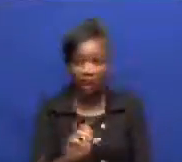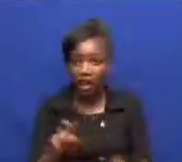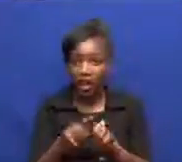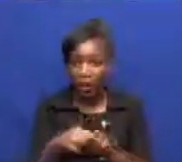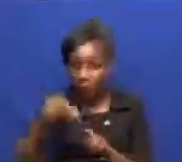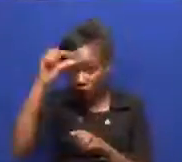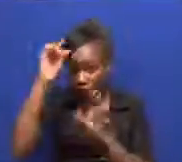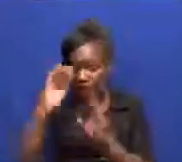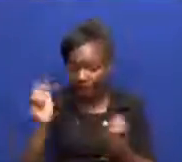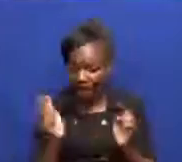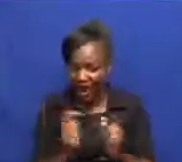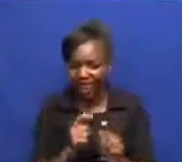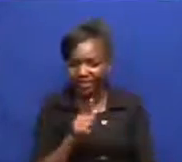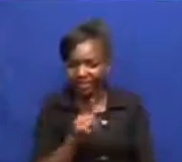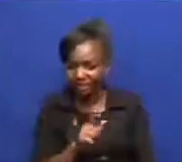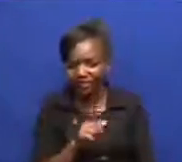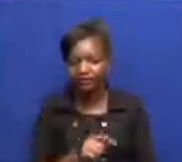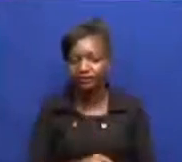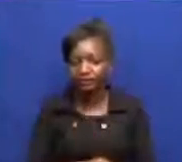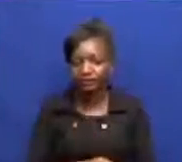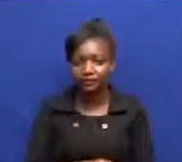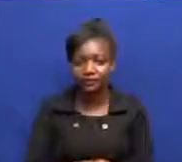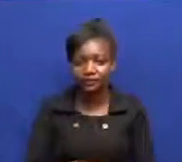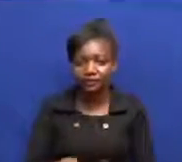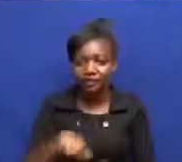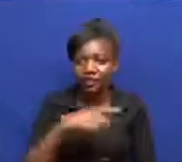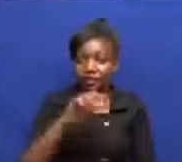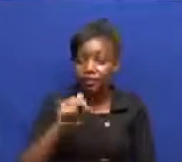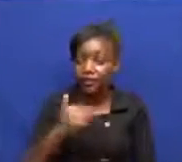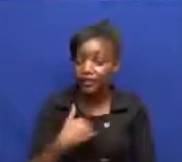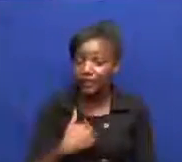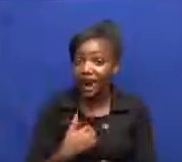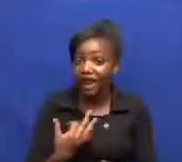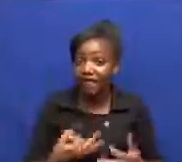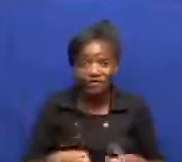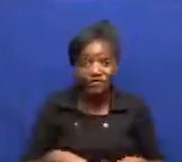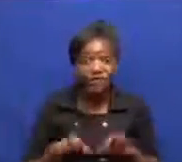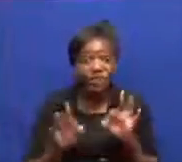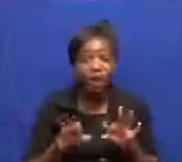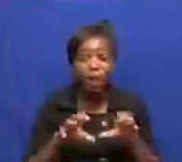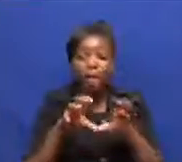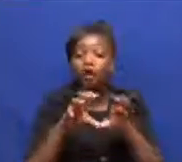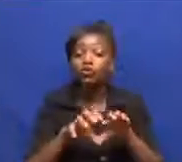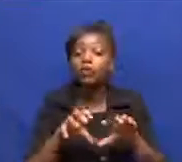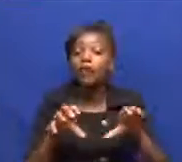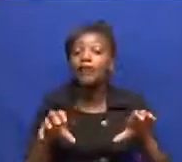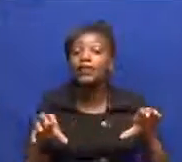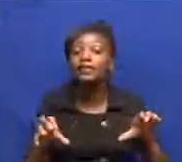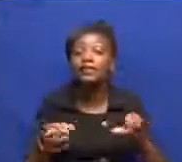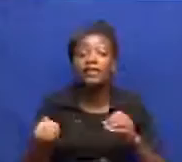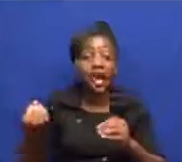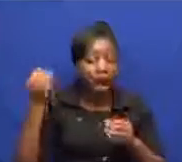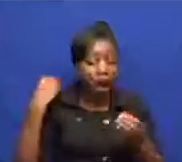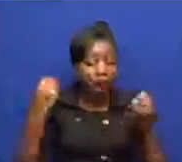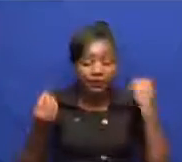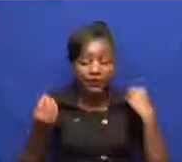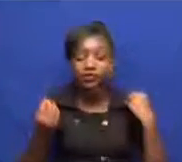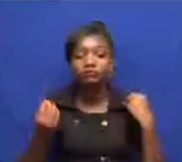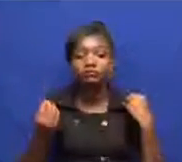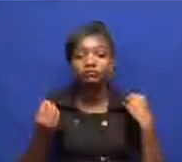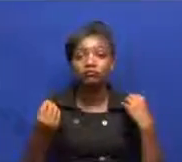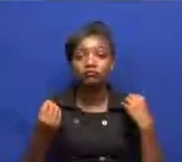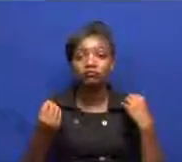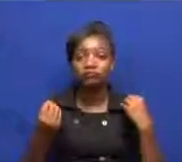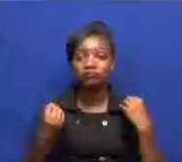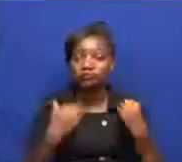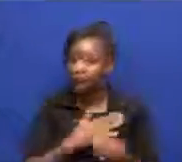governors are opposed to. We must have freedom to market our tea directly. We are